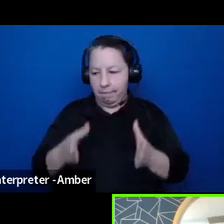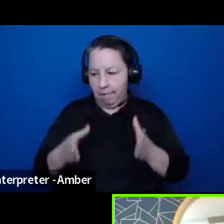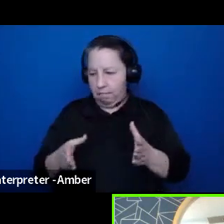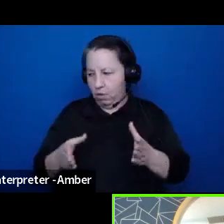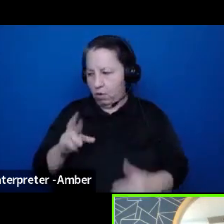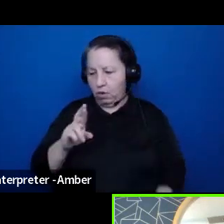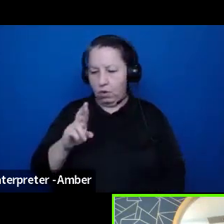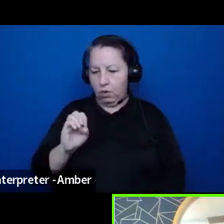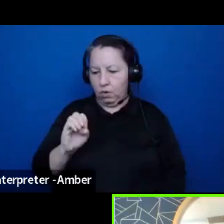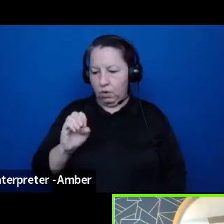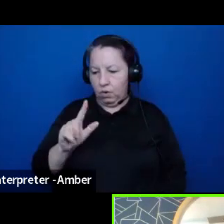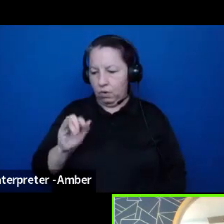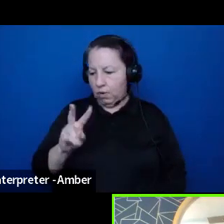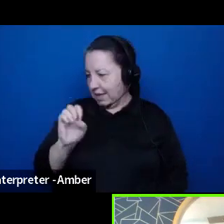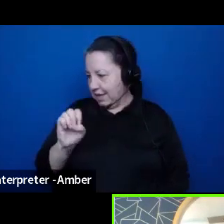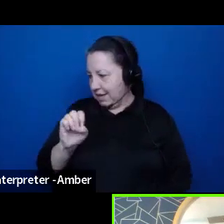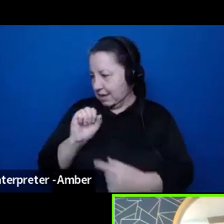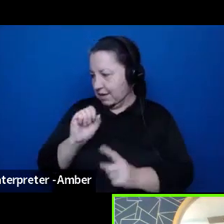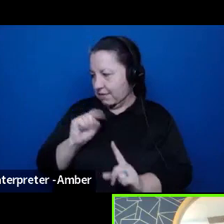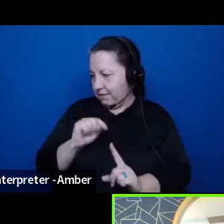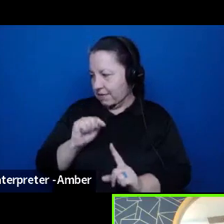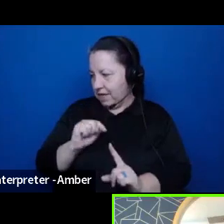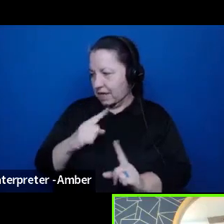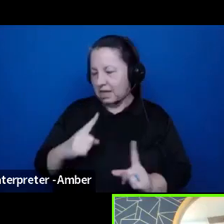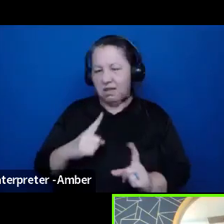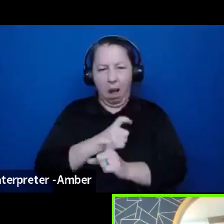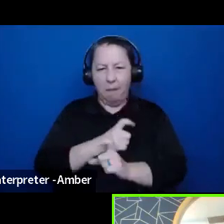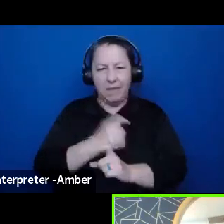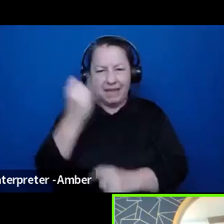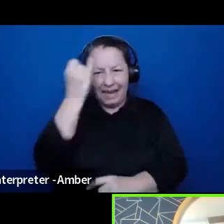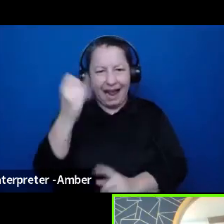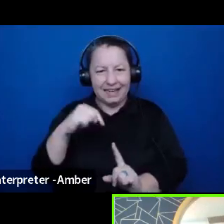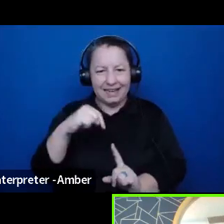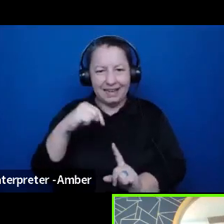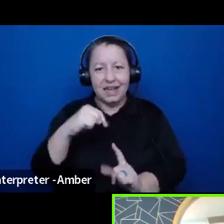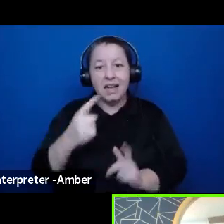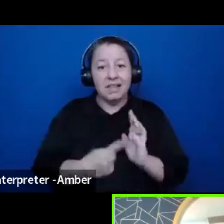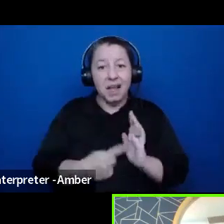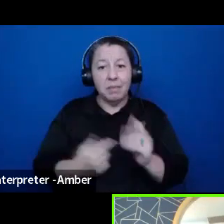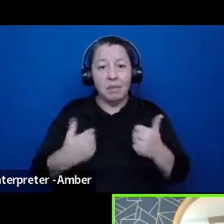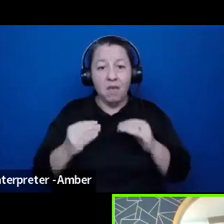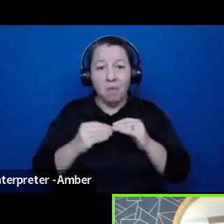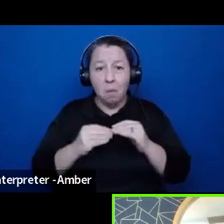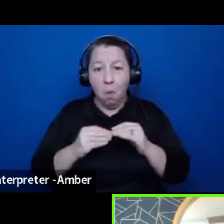idea. And, you know, sometimes we have more chosen relatives